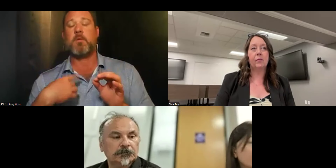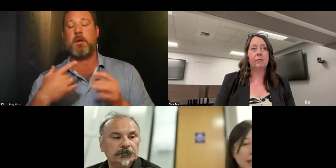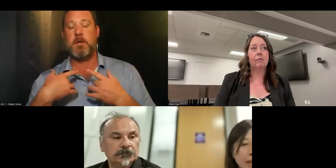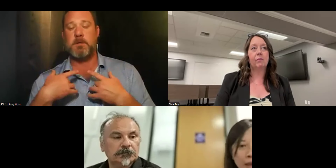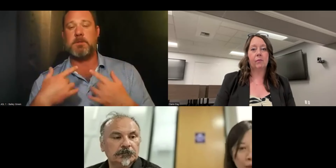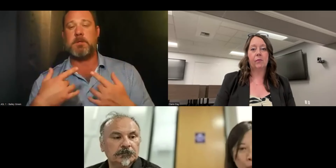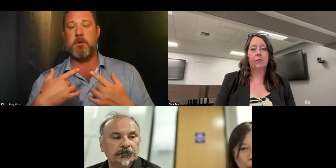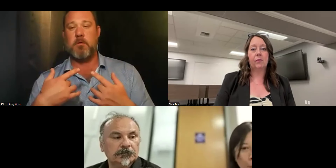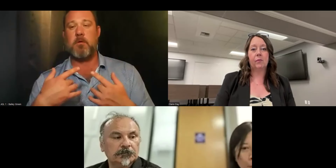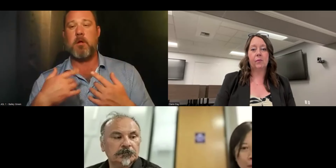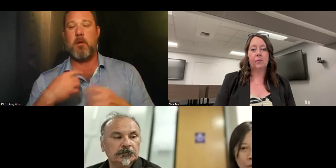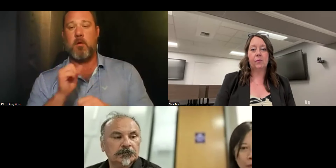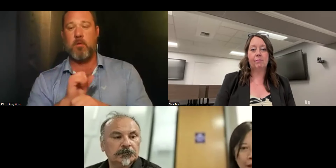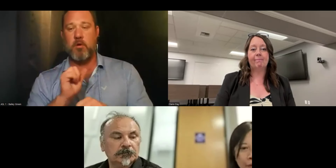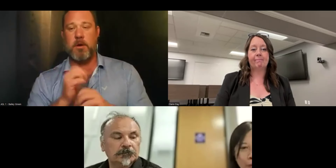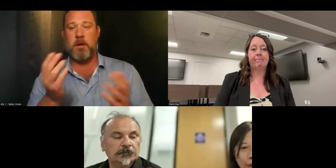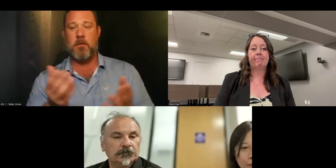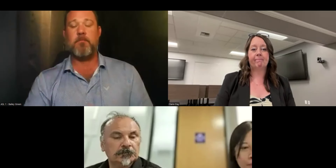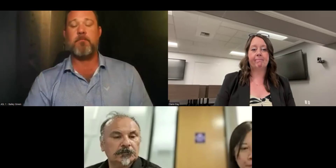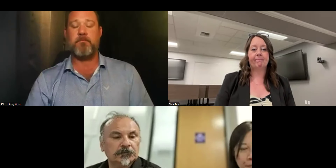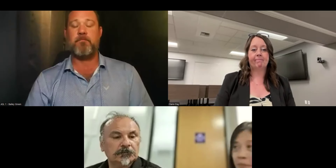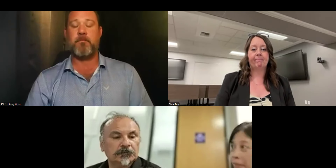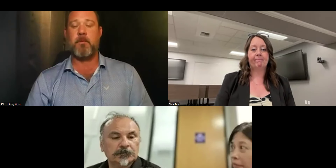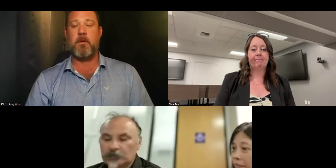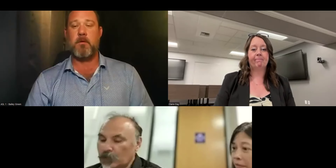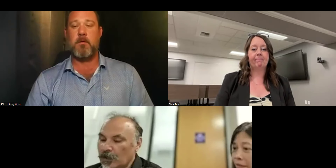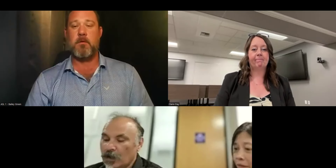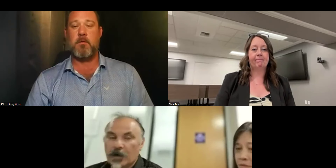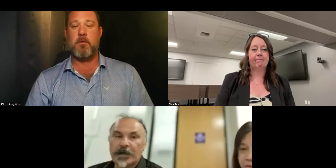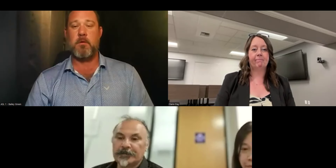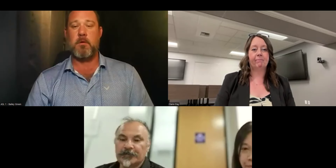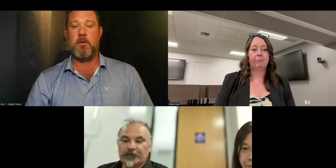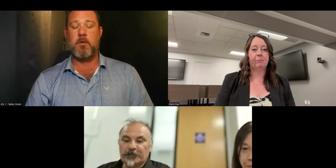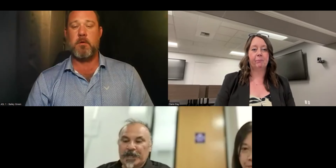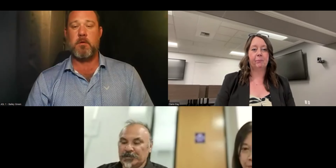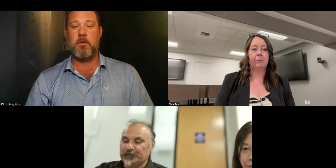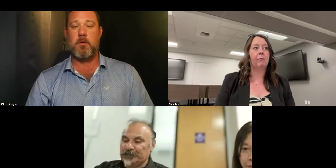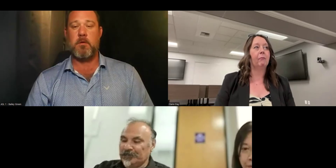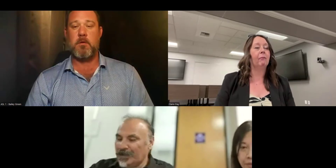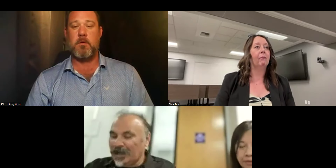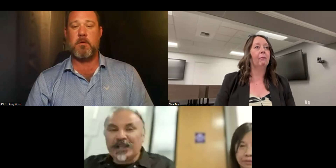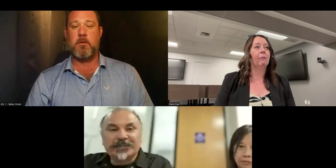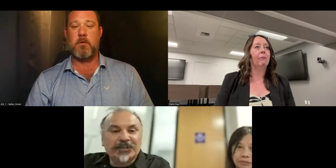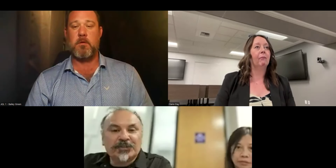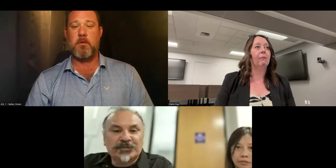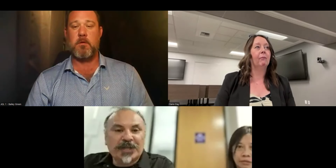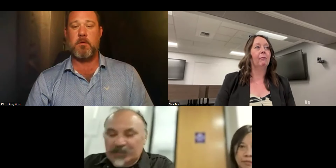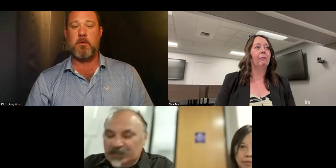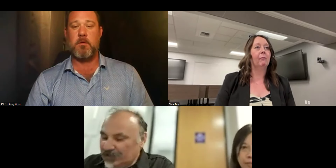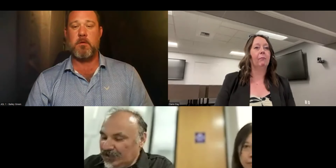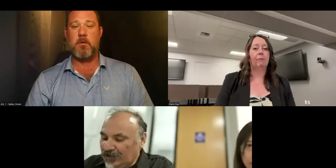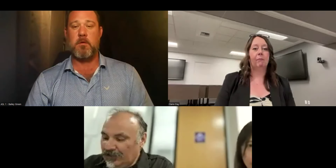the amazing work we do in California. All right, my turn. I'd like to